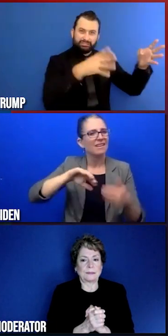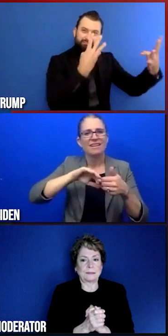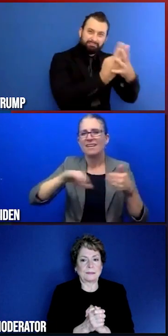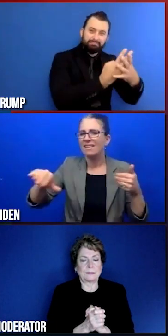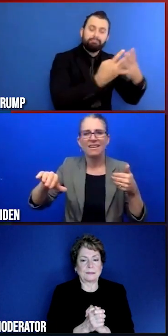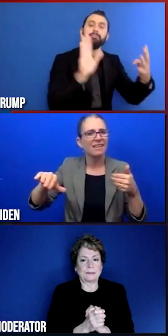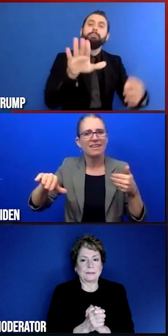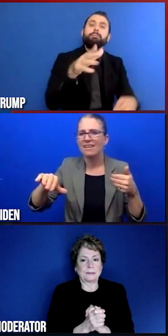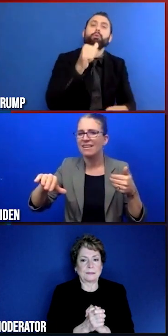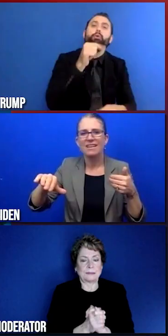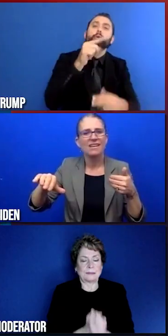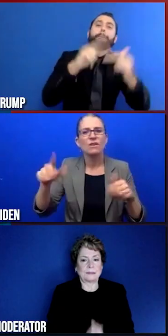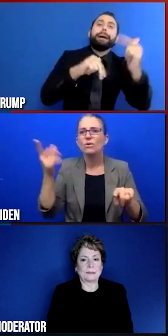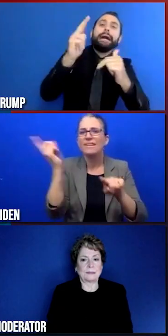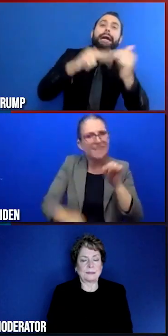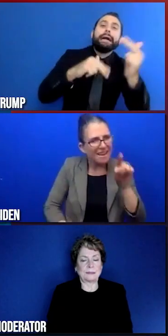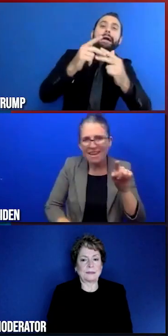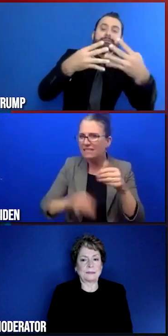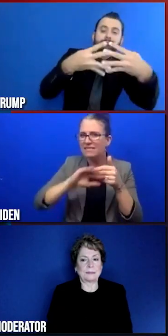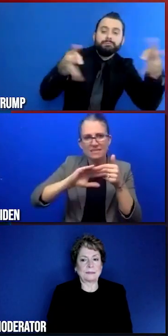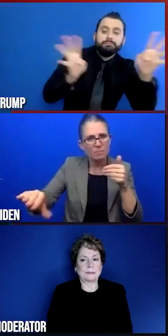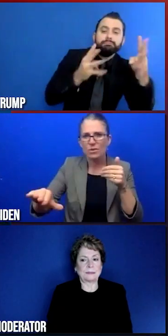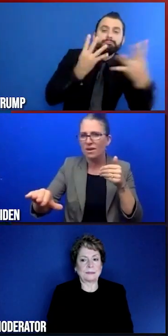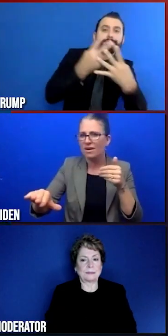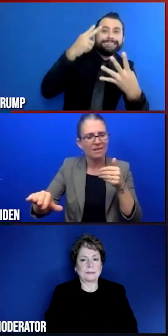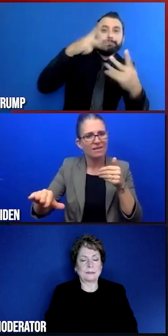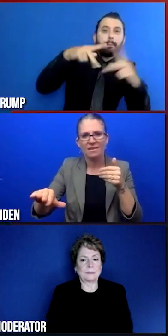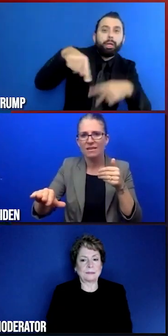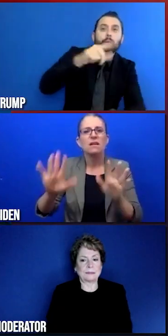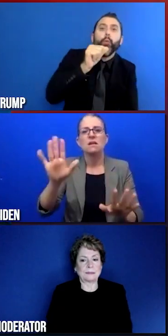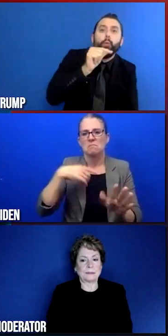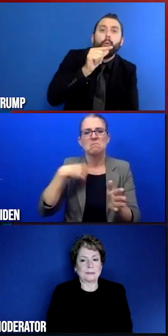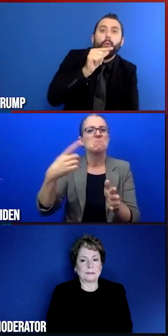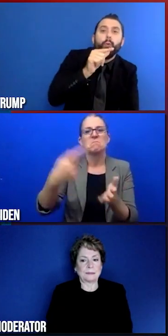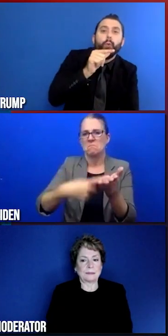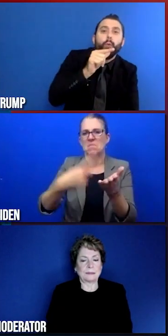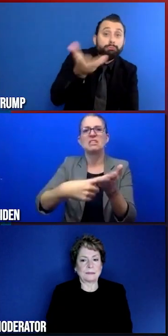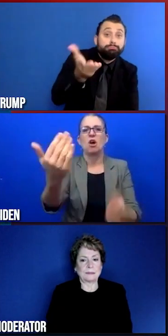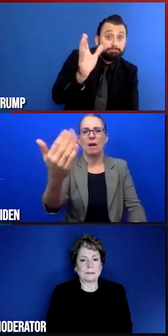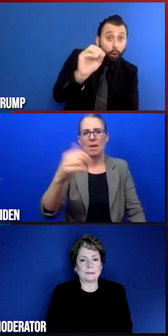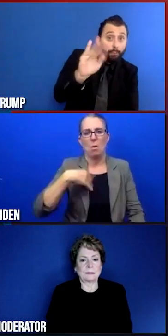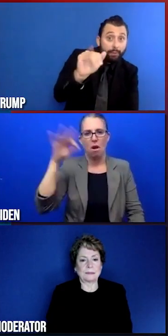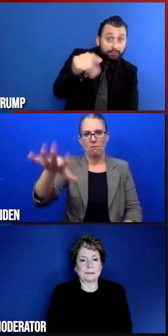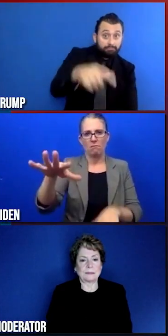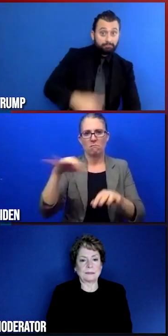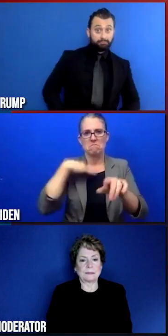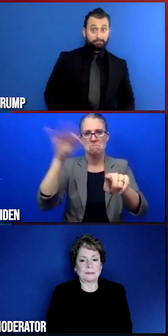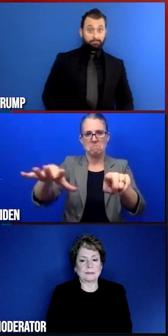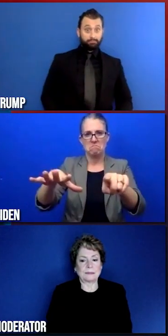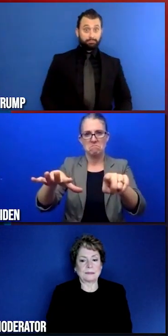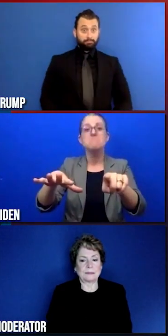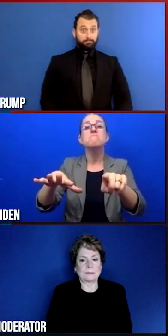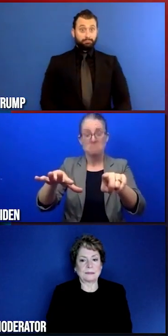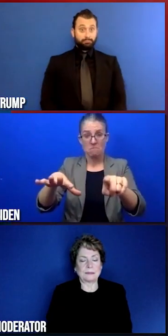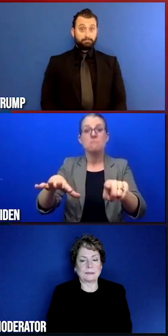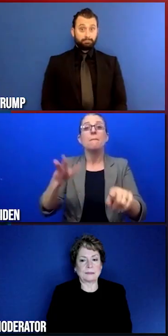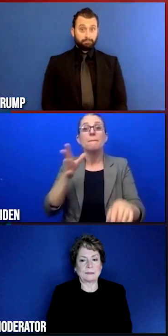happened? Parents were ripped, their kids were ripped from their arms and separated. And now they cannot find